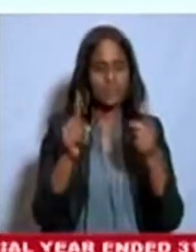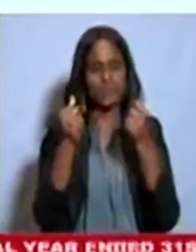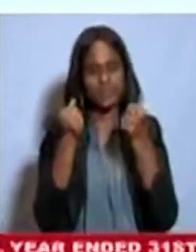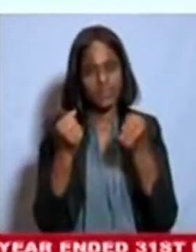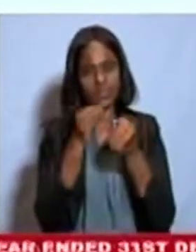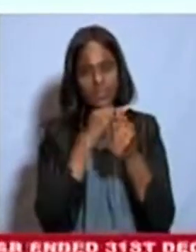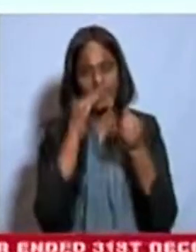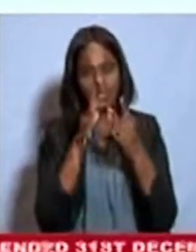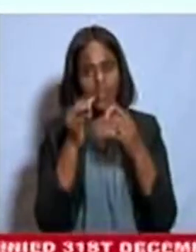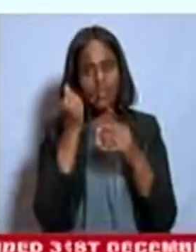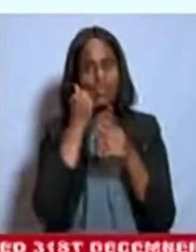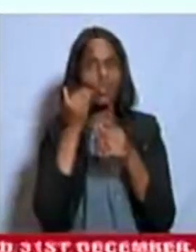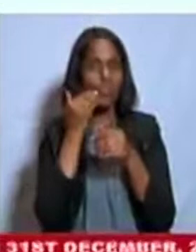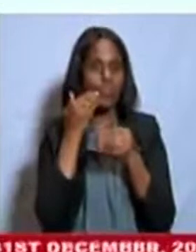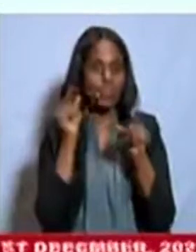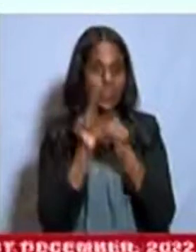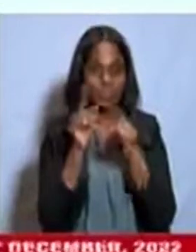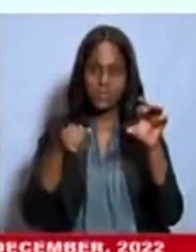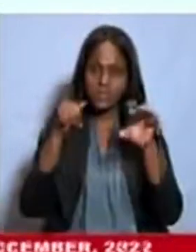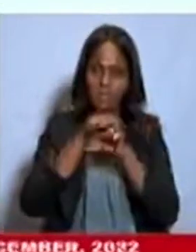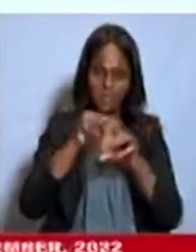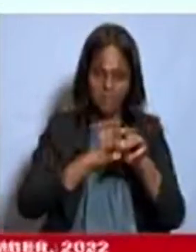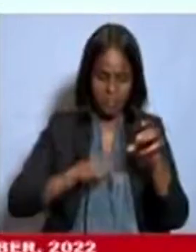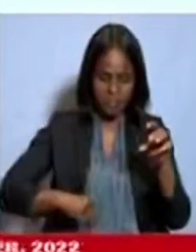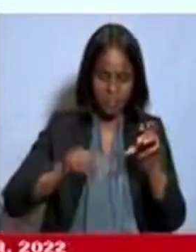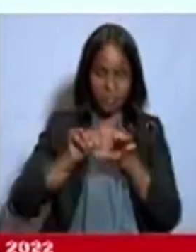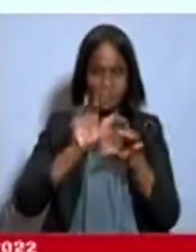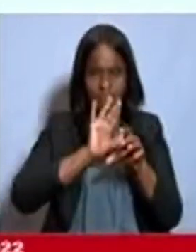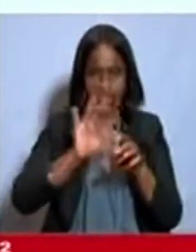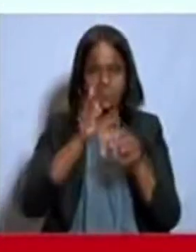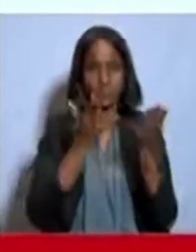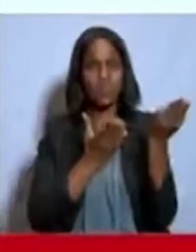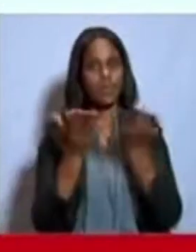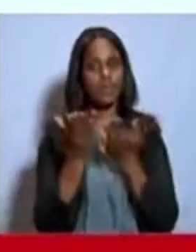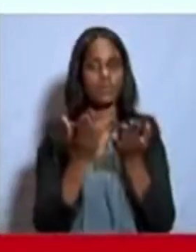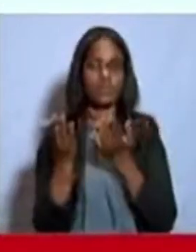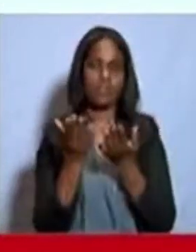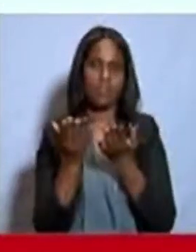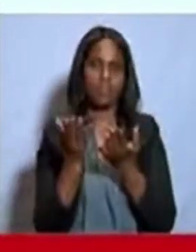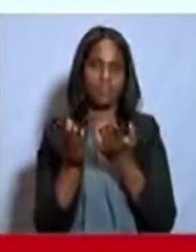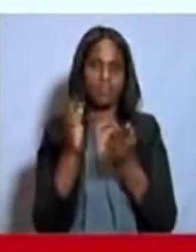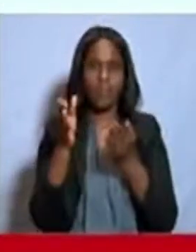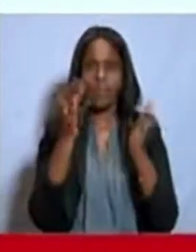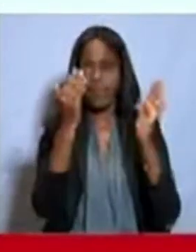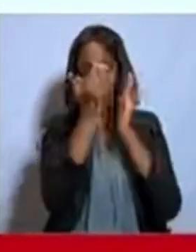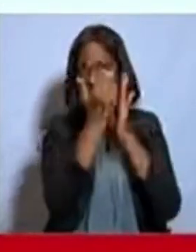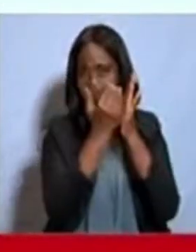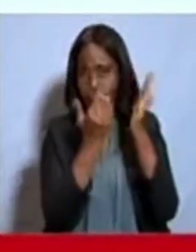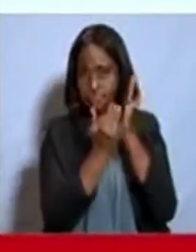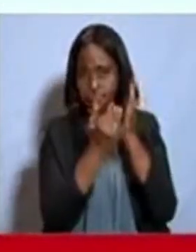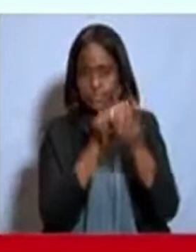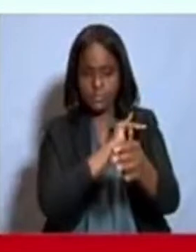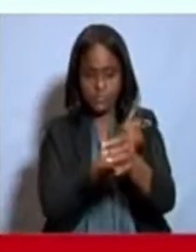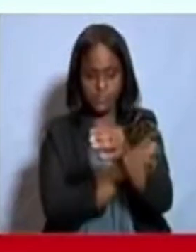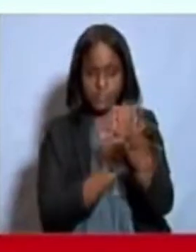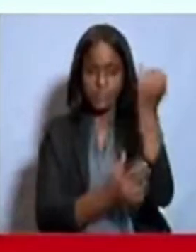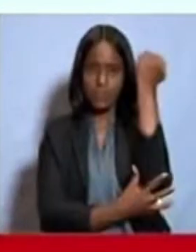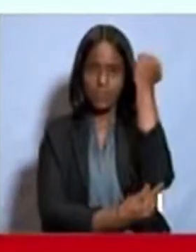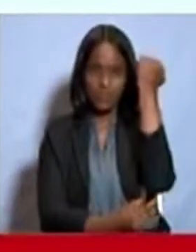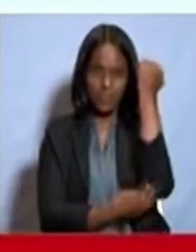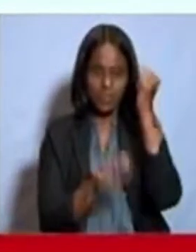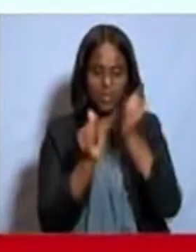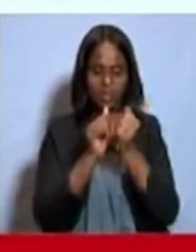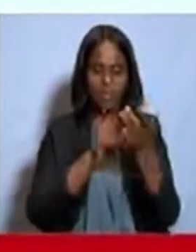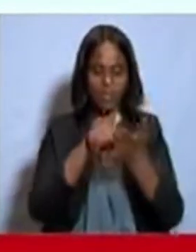farmer households and include nutrition as part of the service. The listing of the potential poor and vulnerable